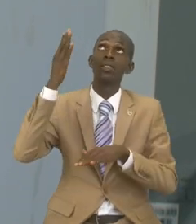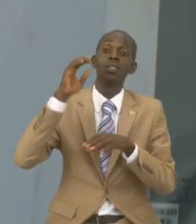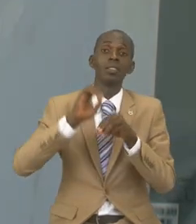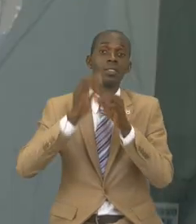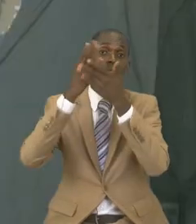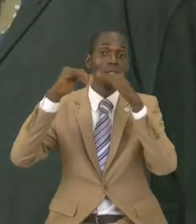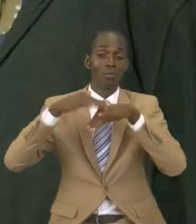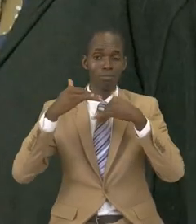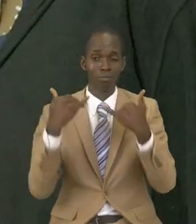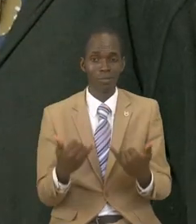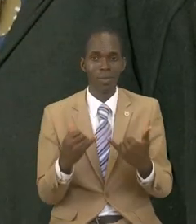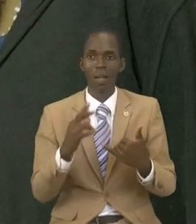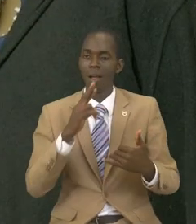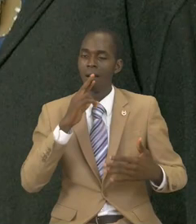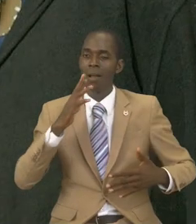because of you.